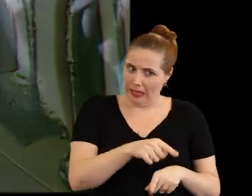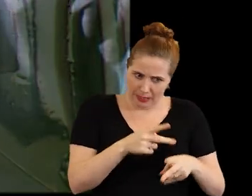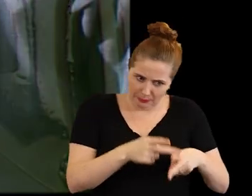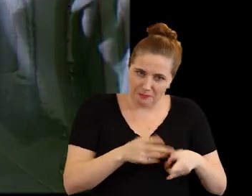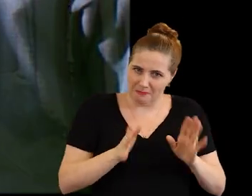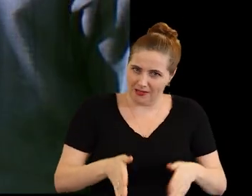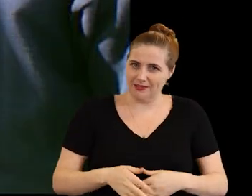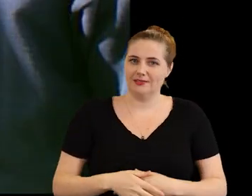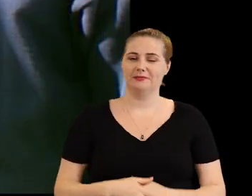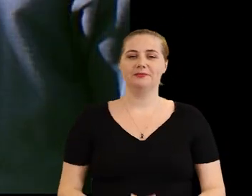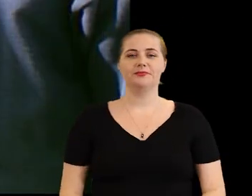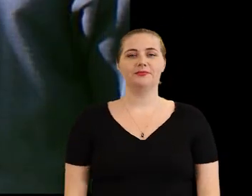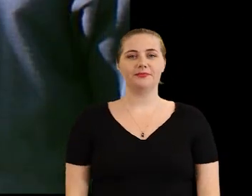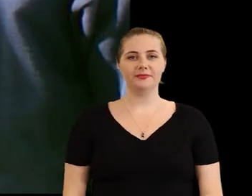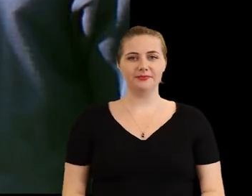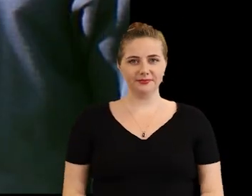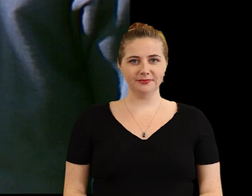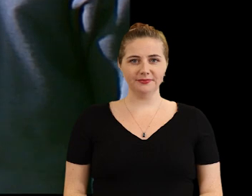like the crown jewels.